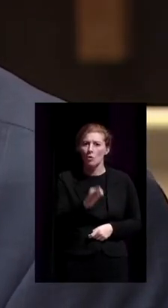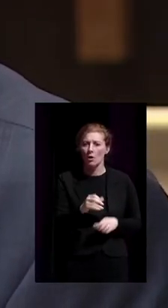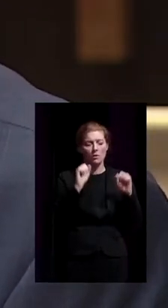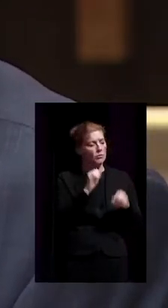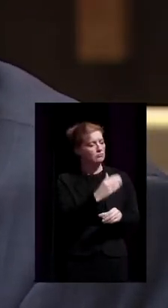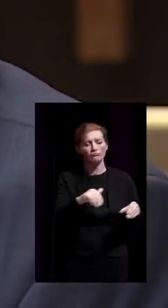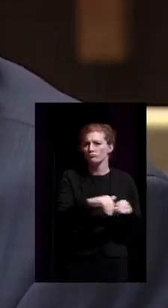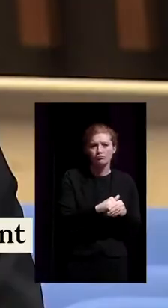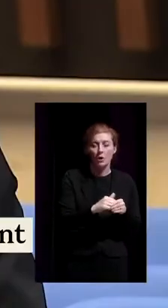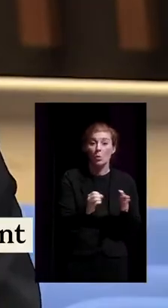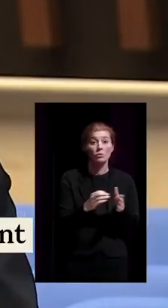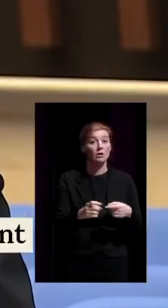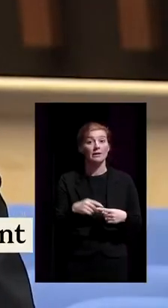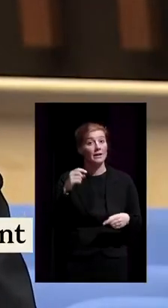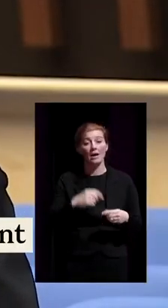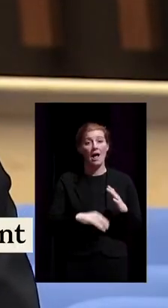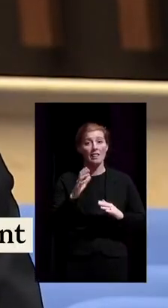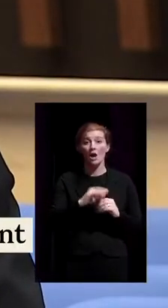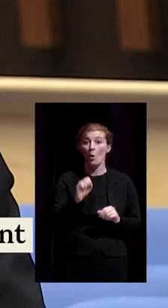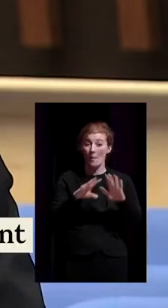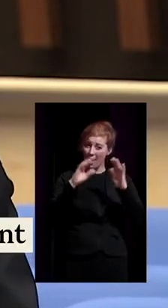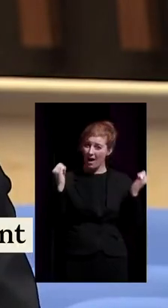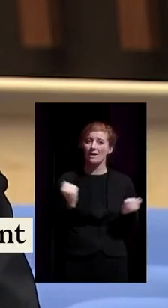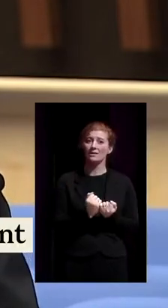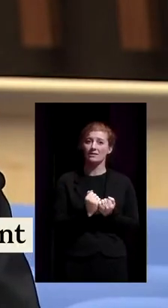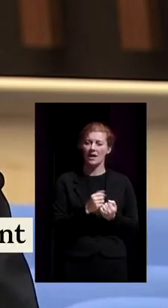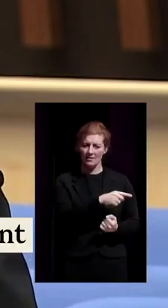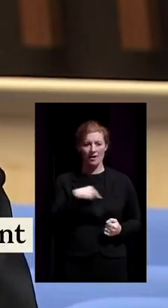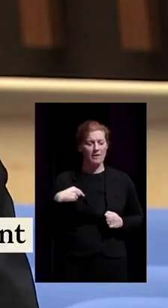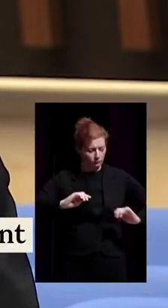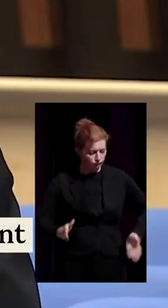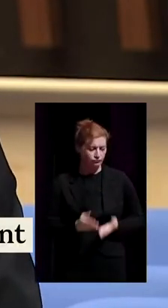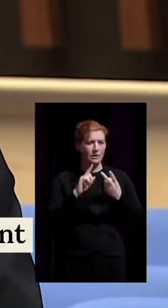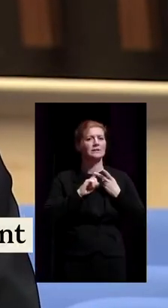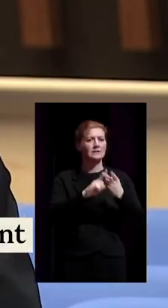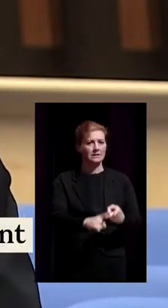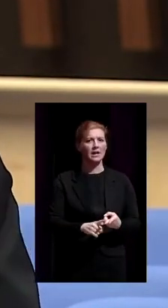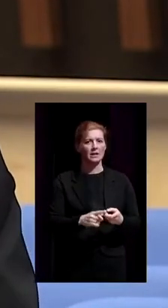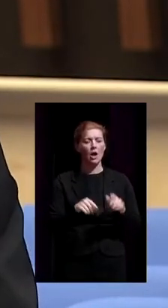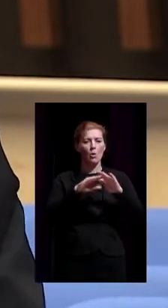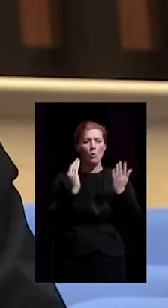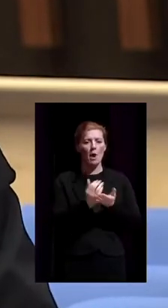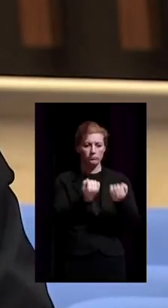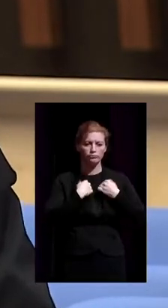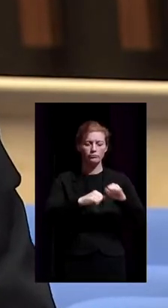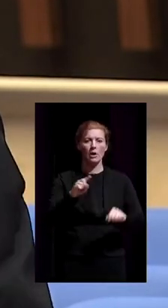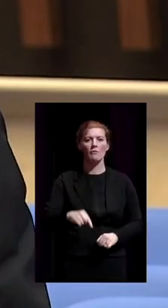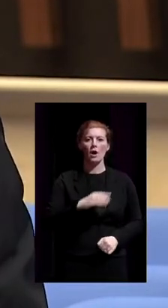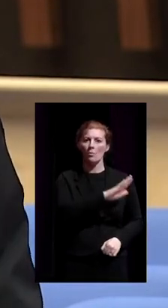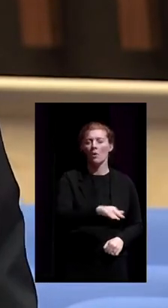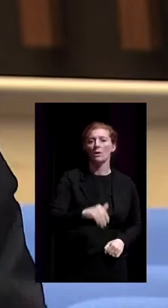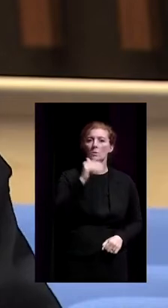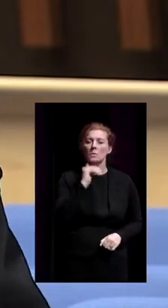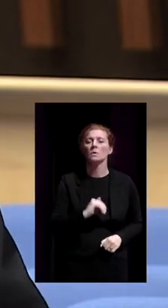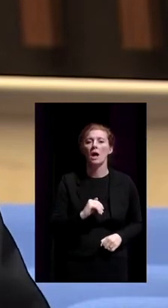mainstreamed because it touches almost everything. We call for a revitalization of that global movement for children and young people.